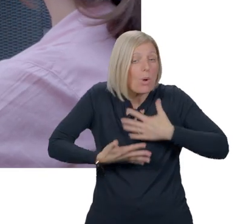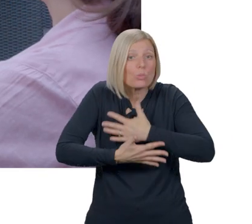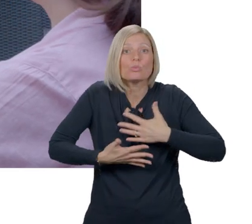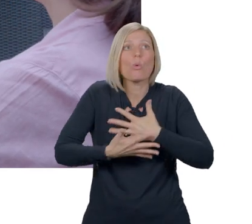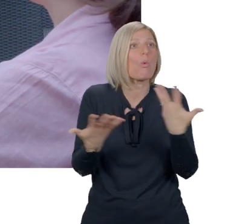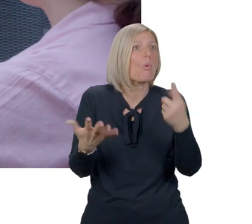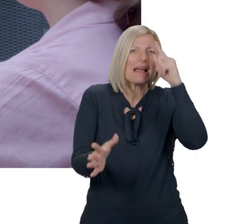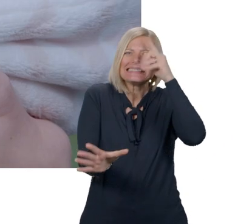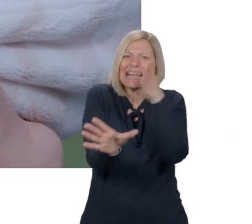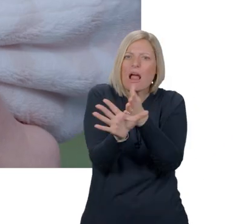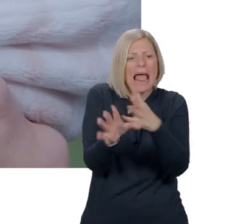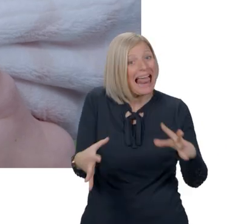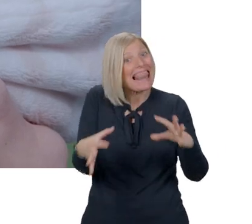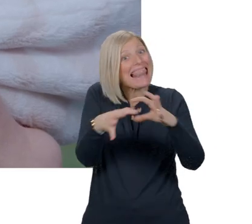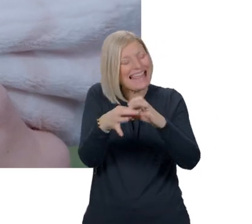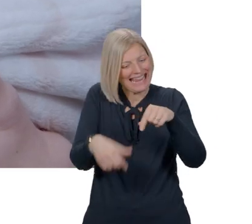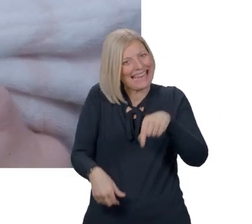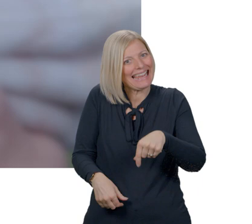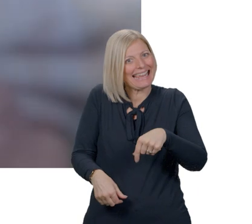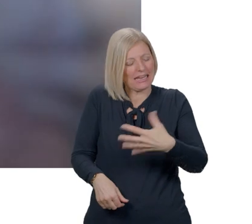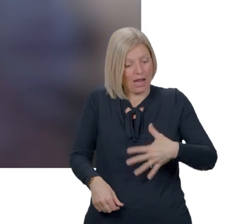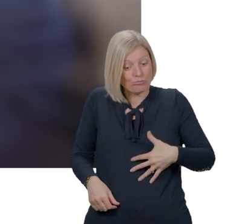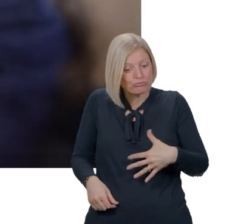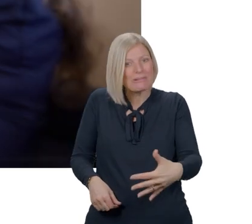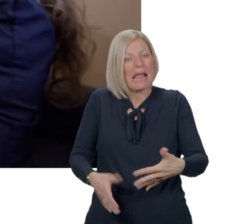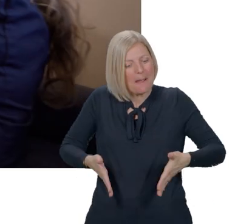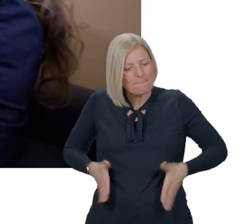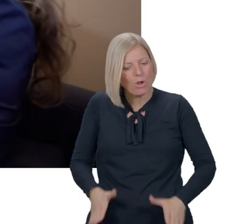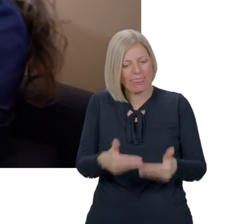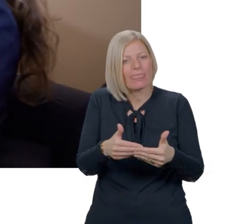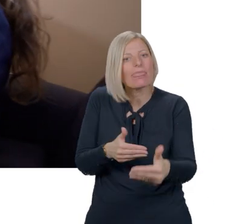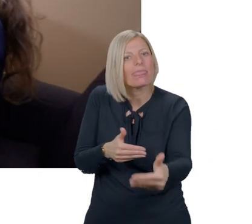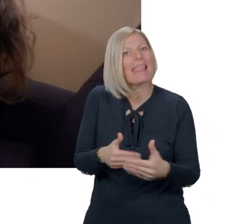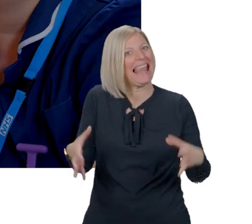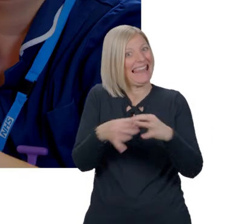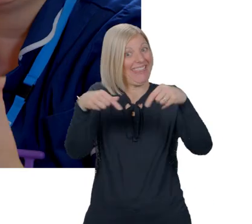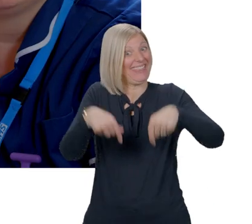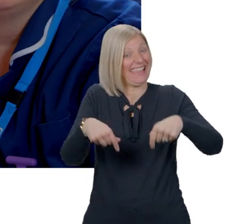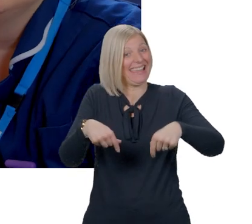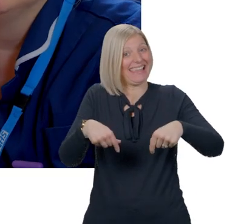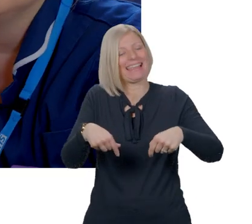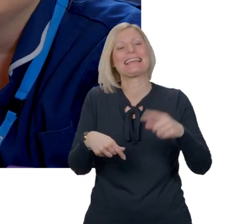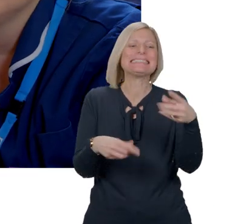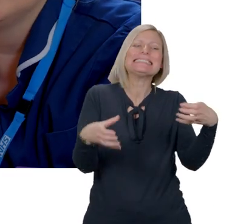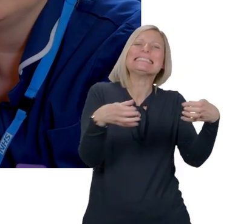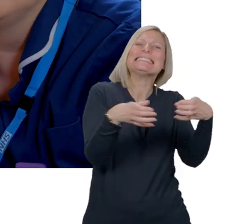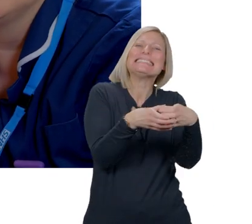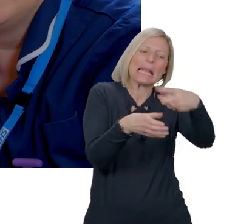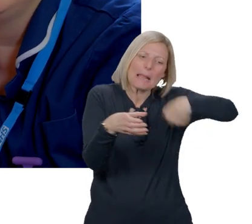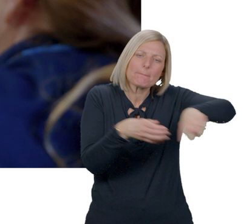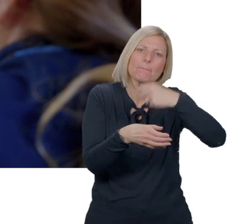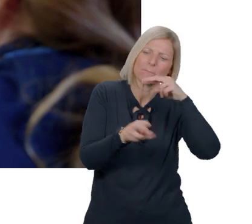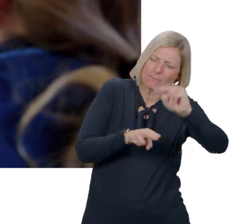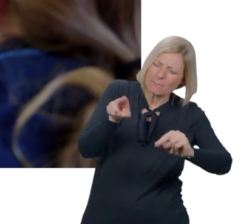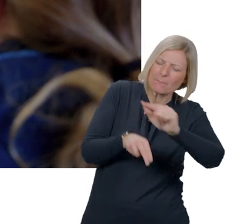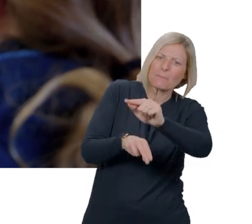with pregnancy, birth, and the postnatal period. You will be under the care of our team who will assess your emotional and medical